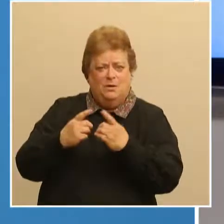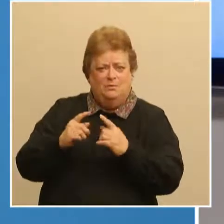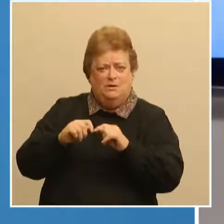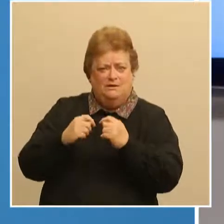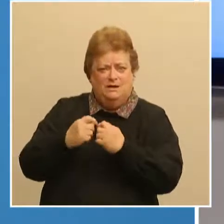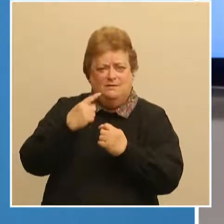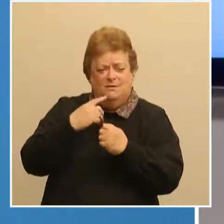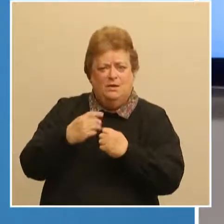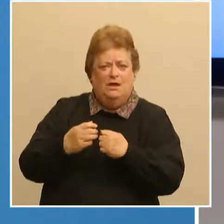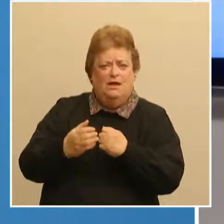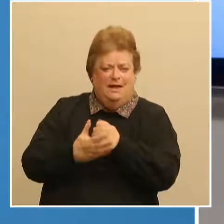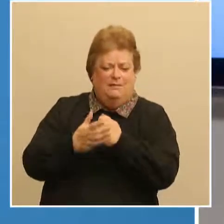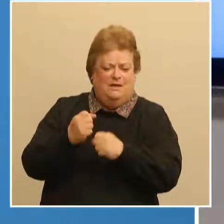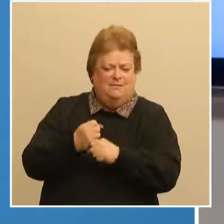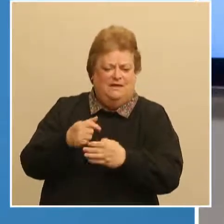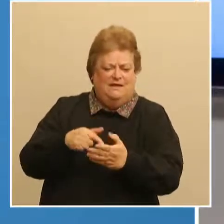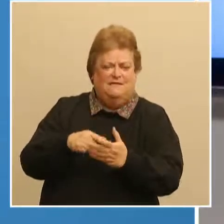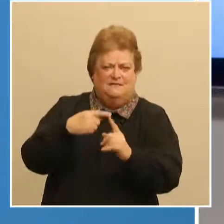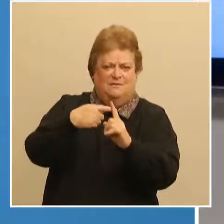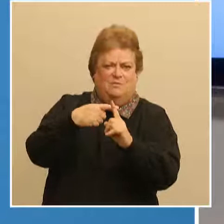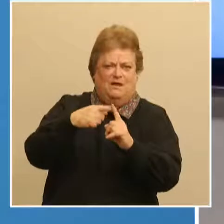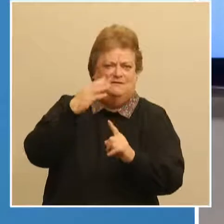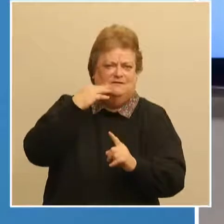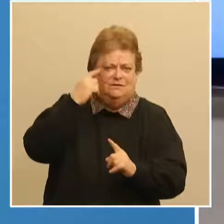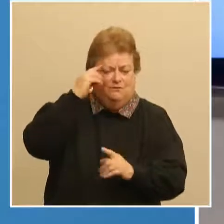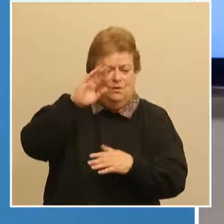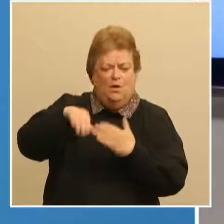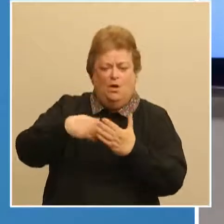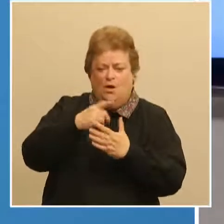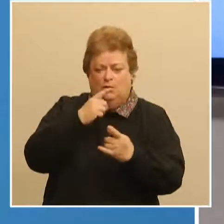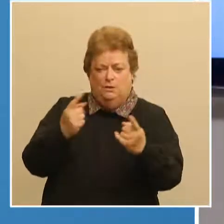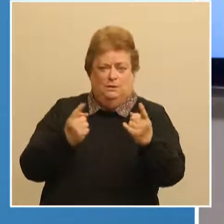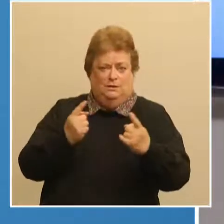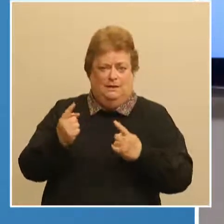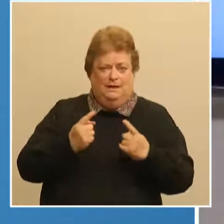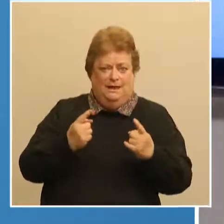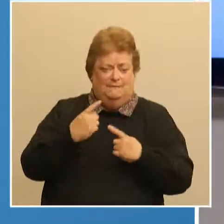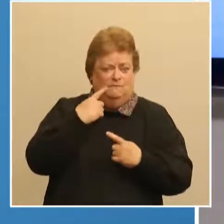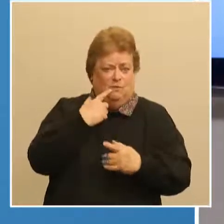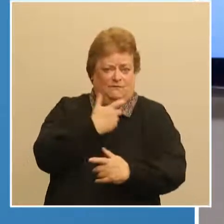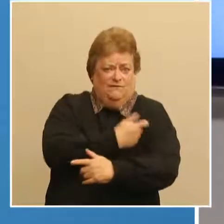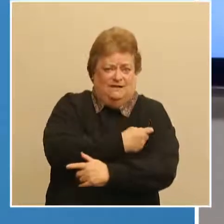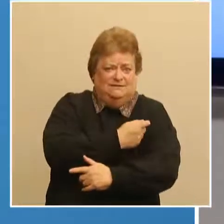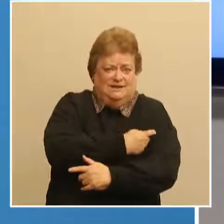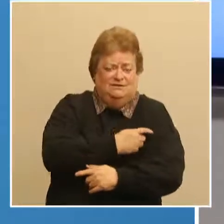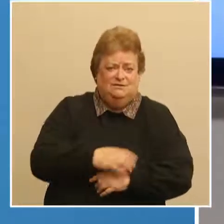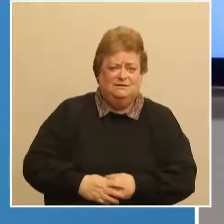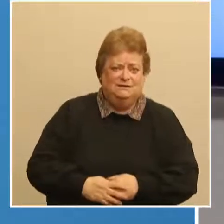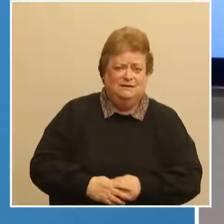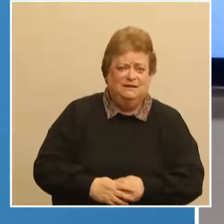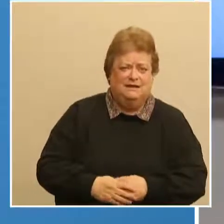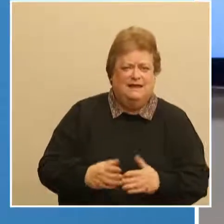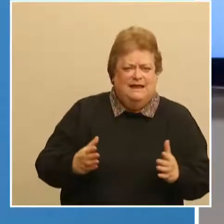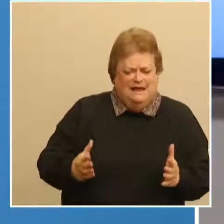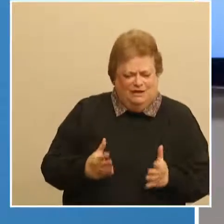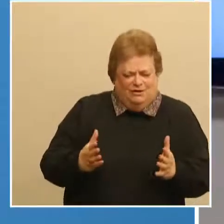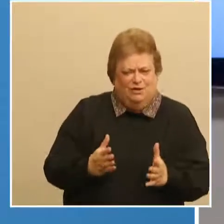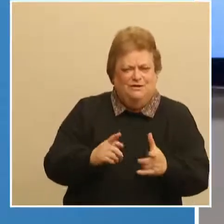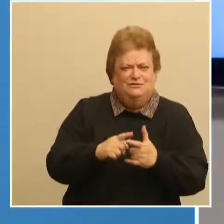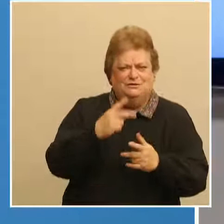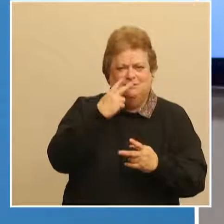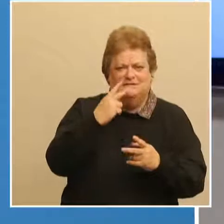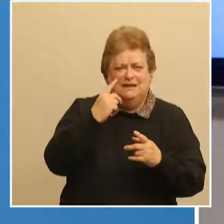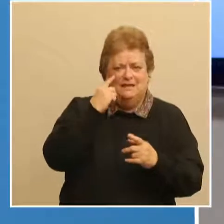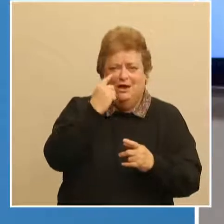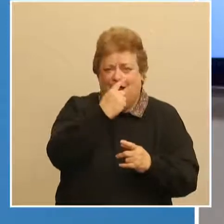making this positive experience for all those participating. It's very encouraging to see so many eyes